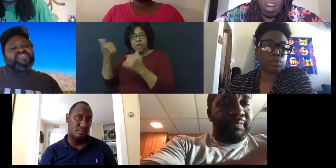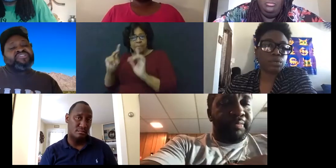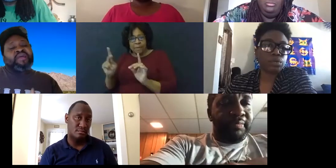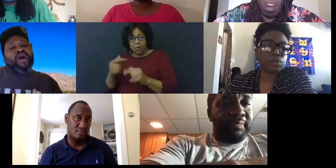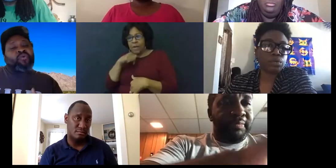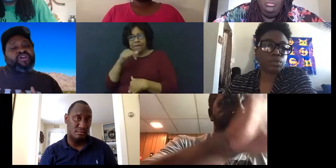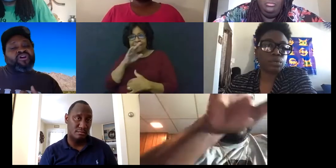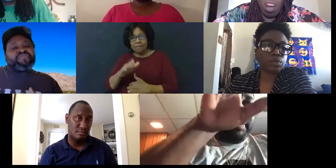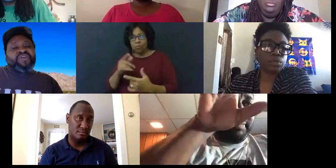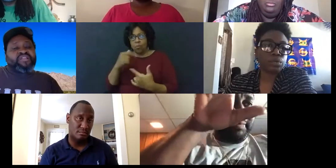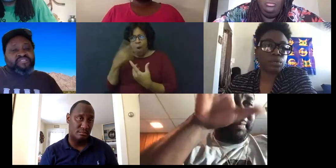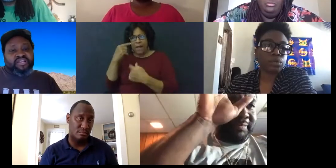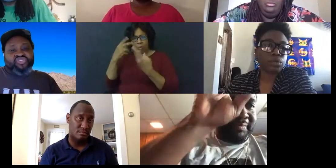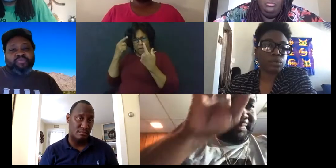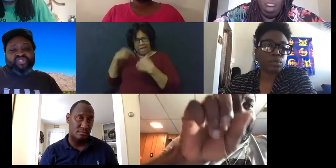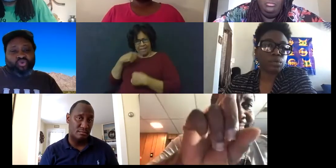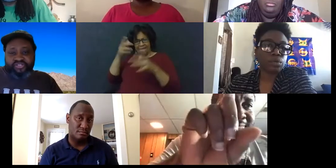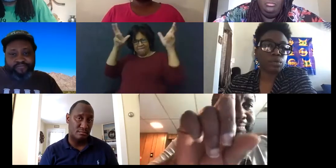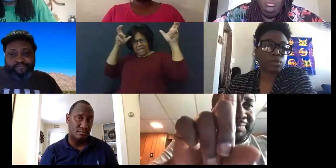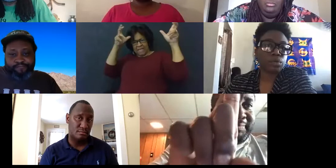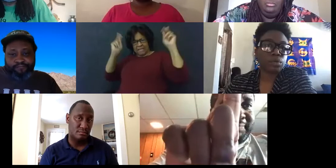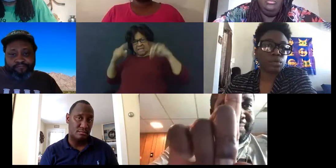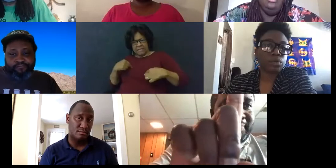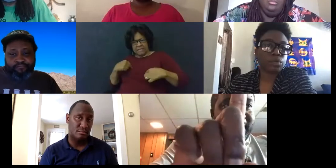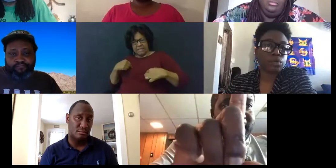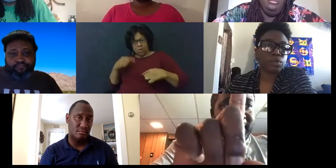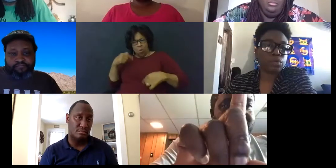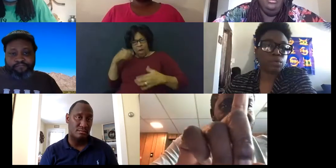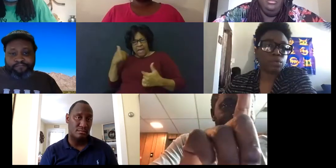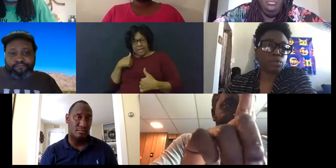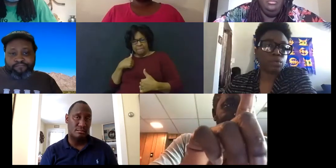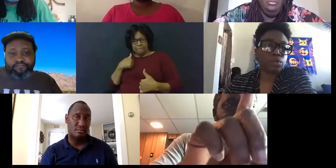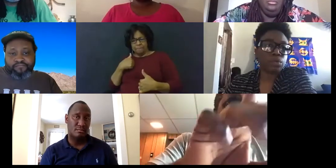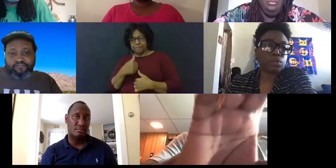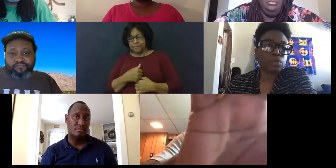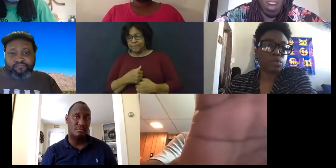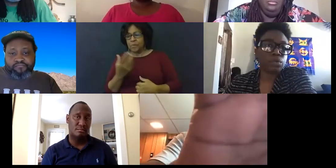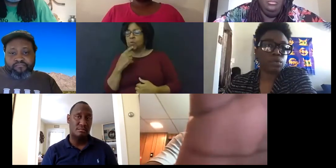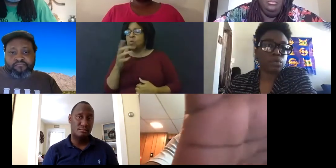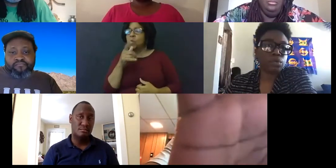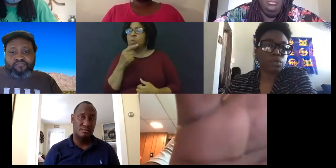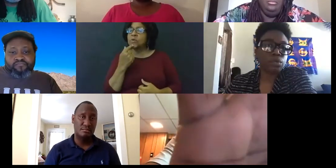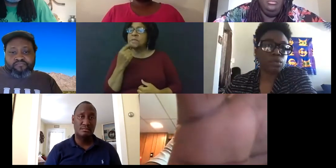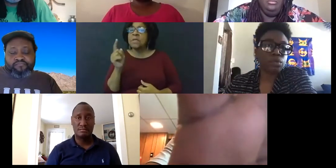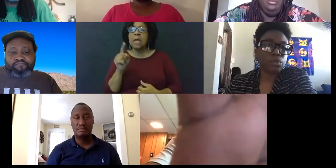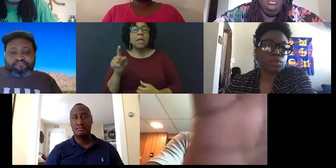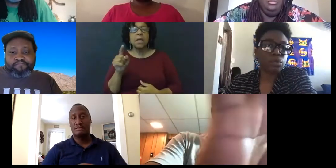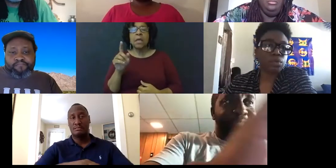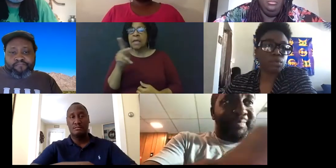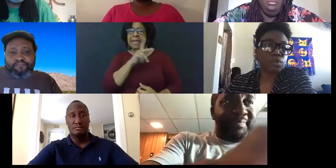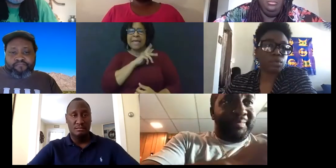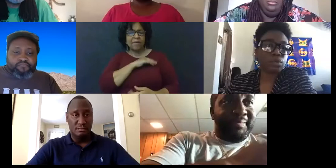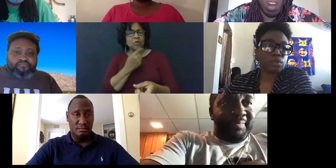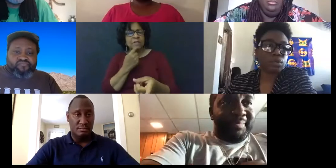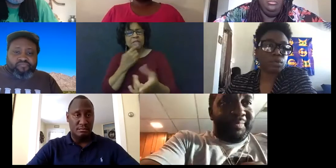could understand why we are the villains in so many stories. You want to say something? Kevin, I think you